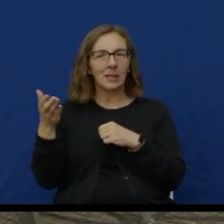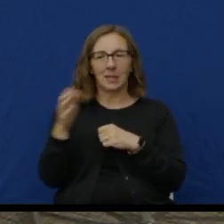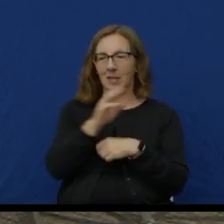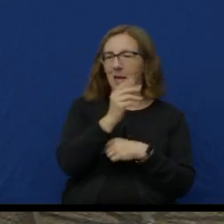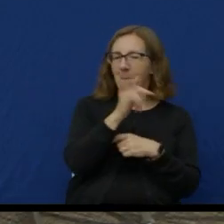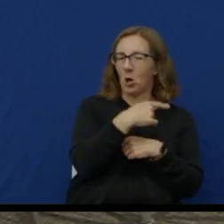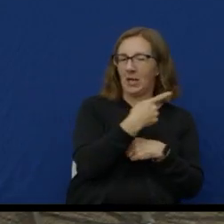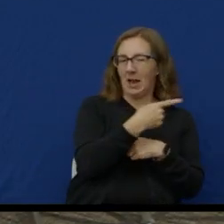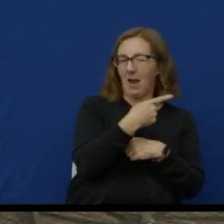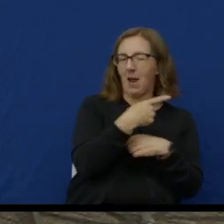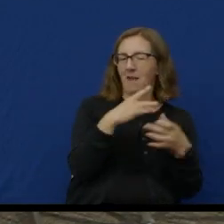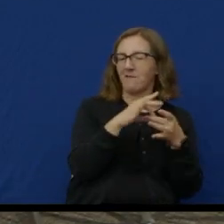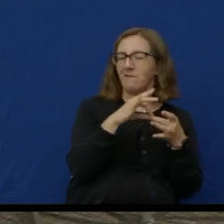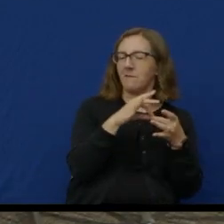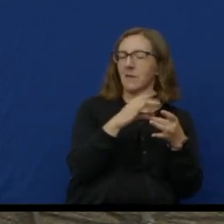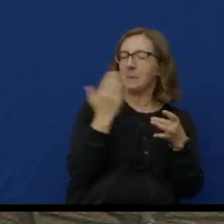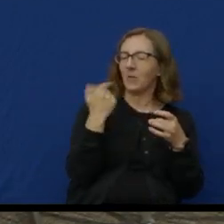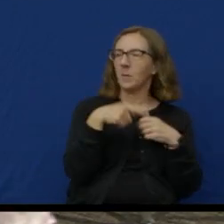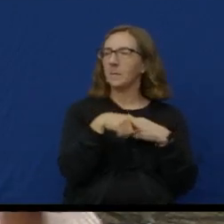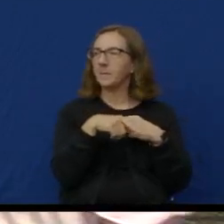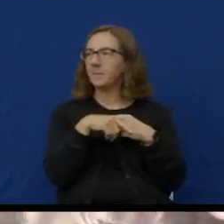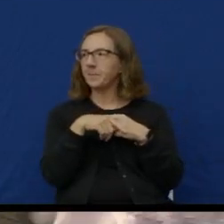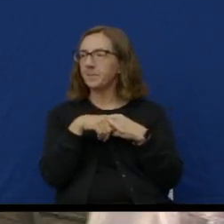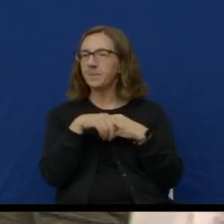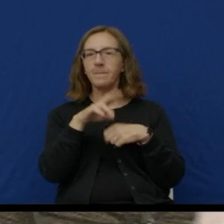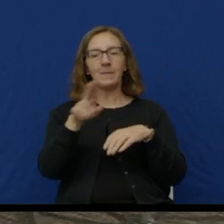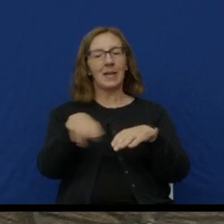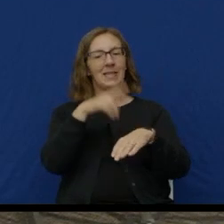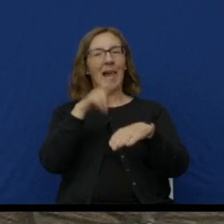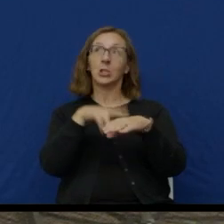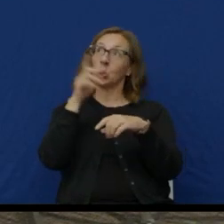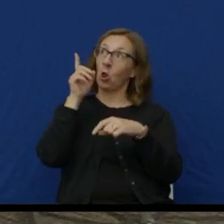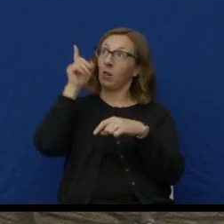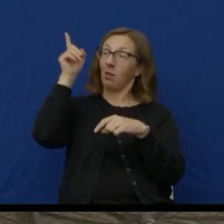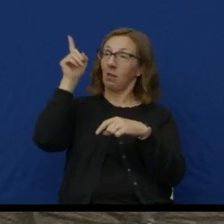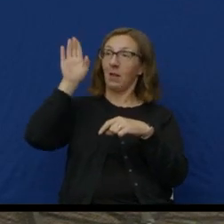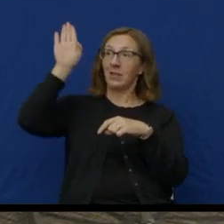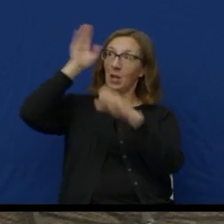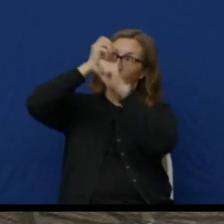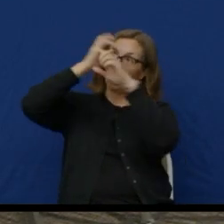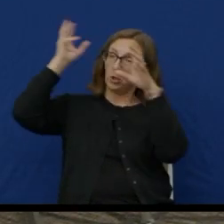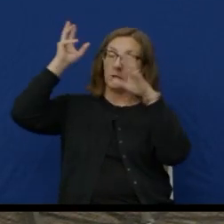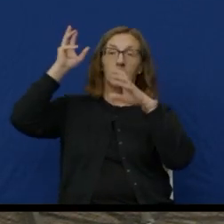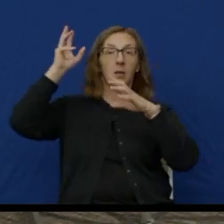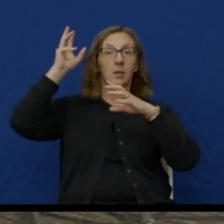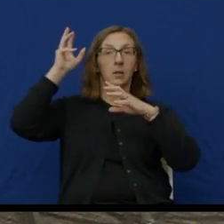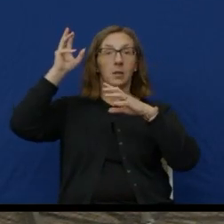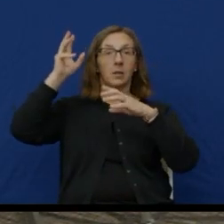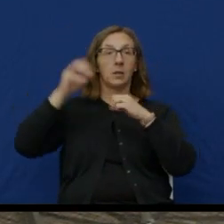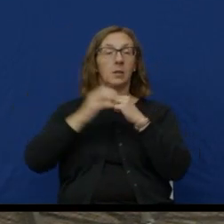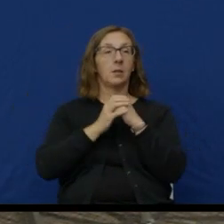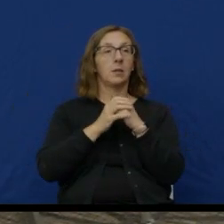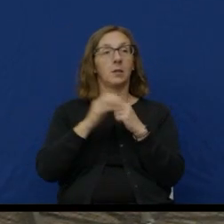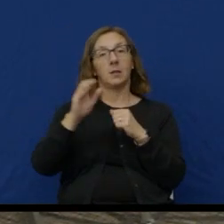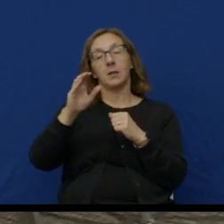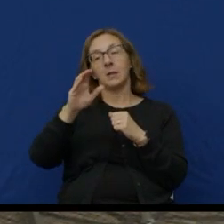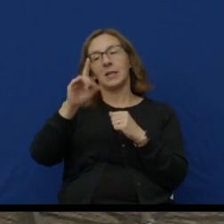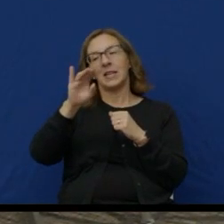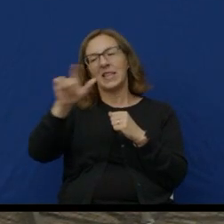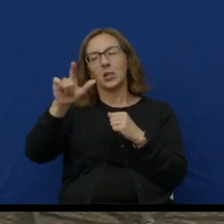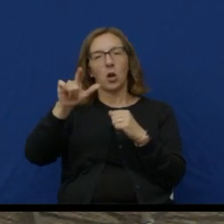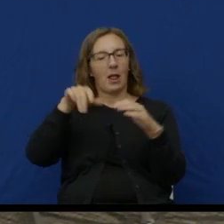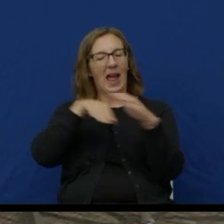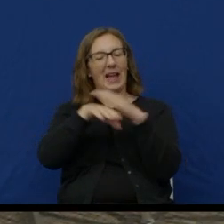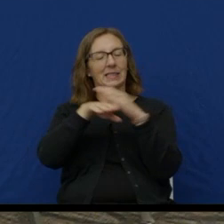and I have had these conversations too, is the national folks are thinking of it in terms of bridging the digital access divide,